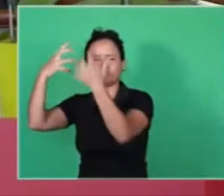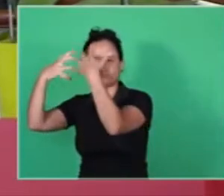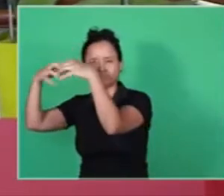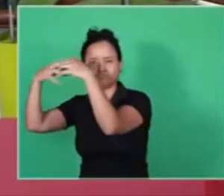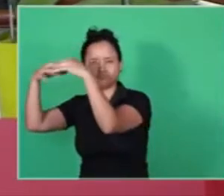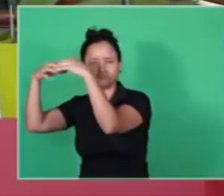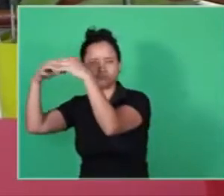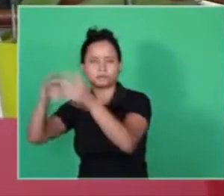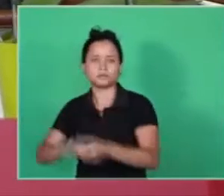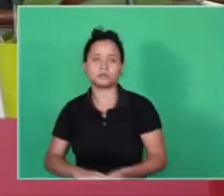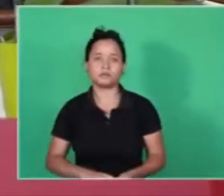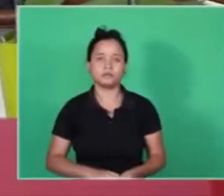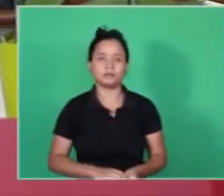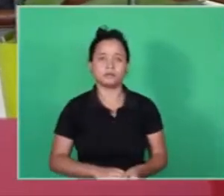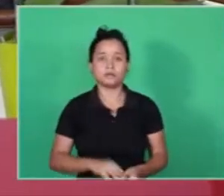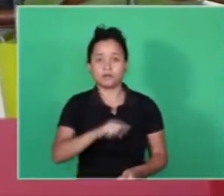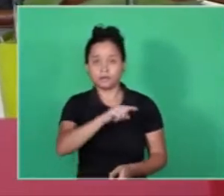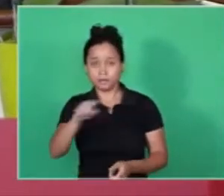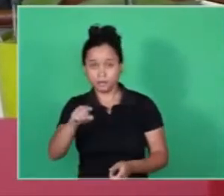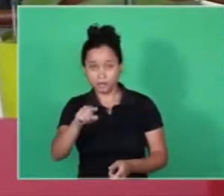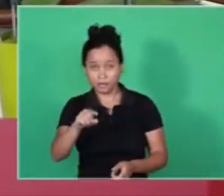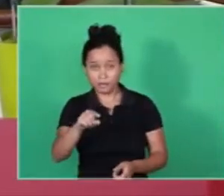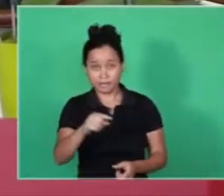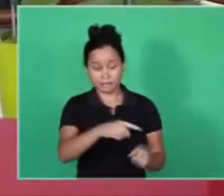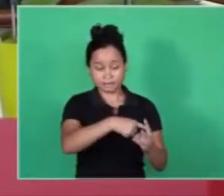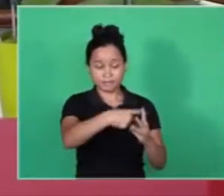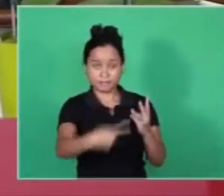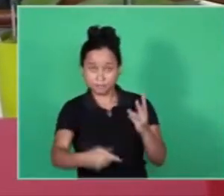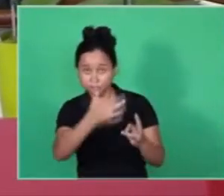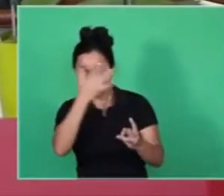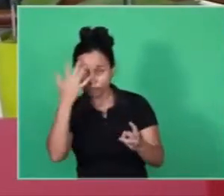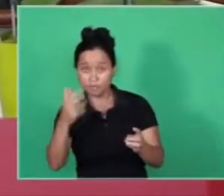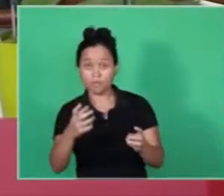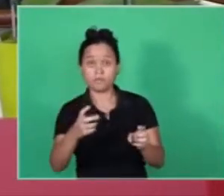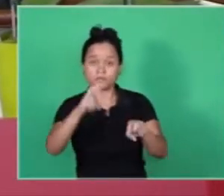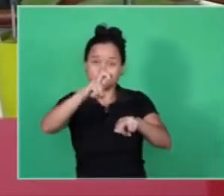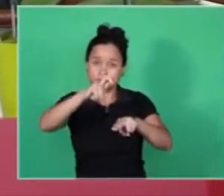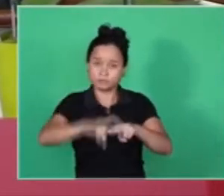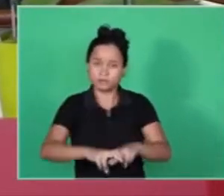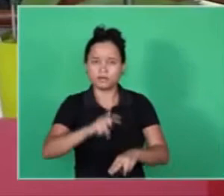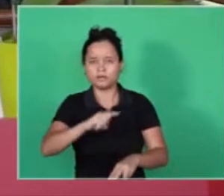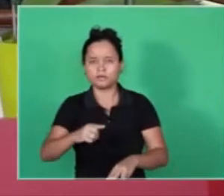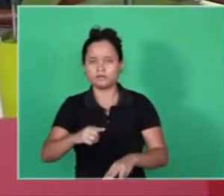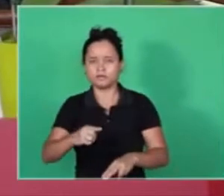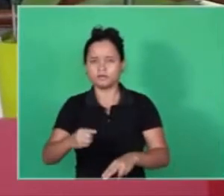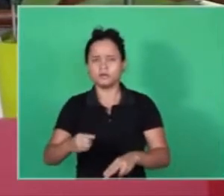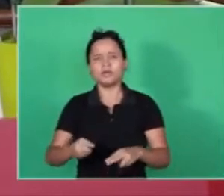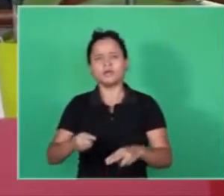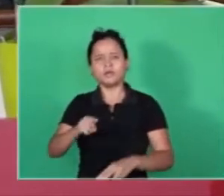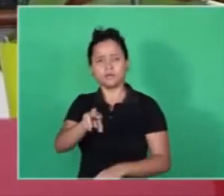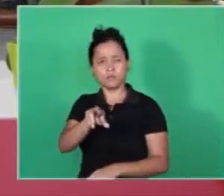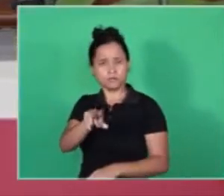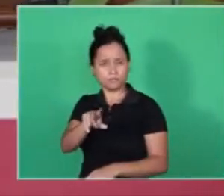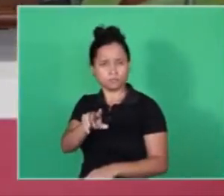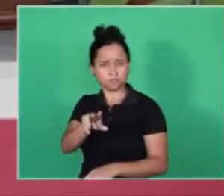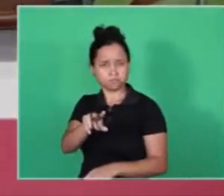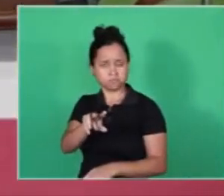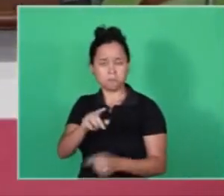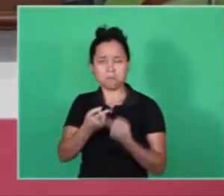What these three brothers here are thinking, they're brothers. But neither of them think the same